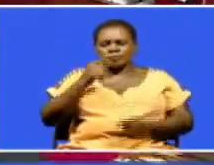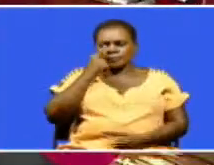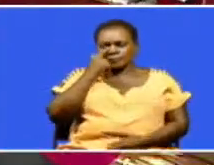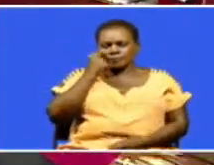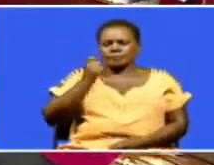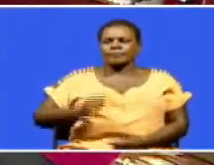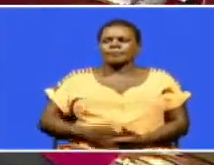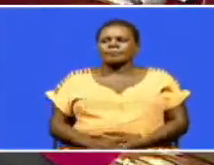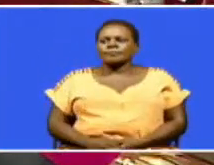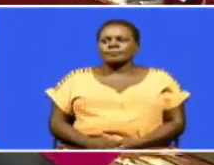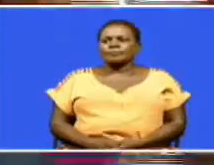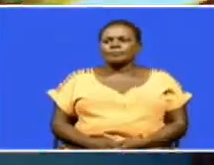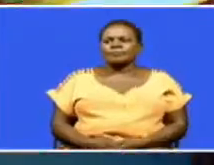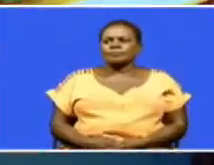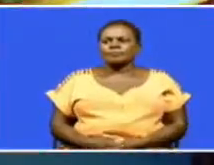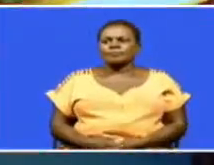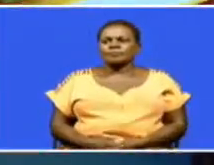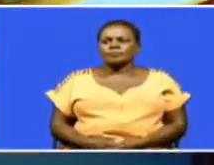News, Nairobi.